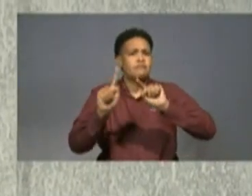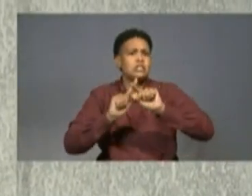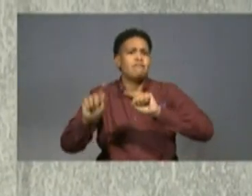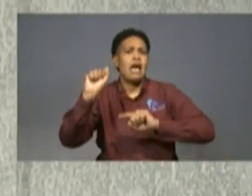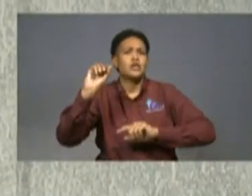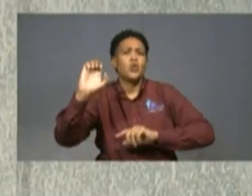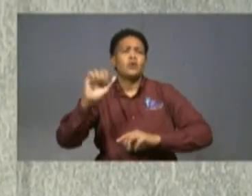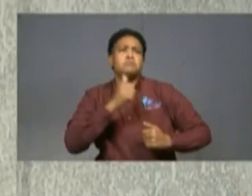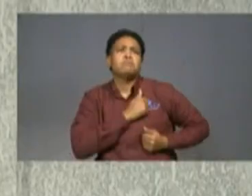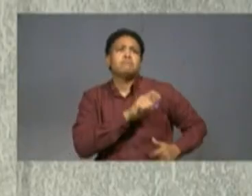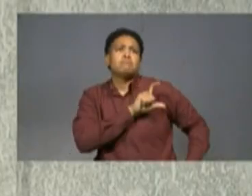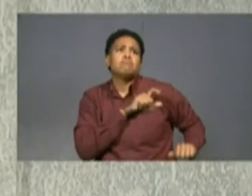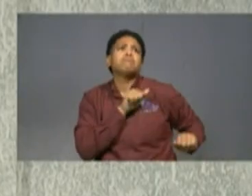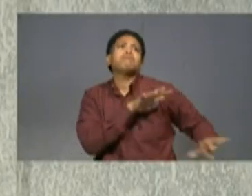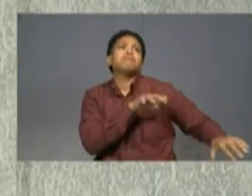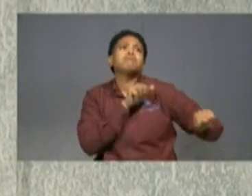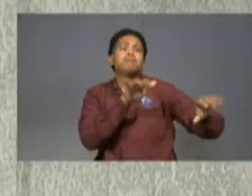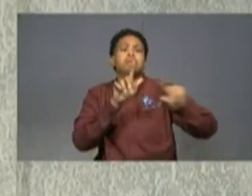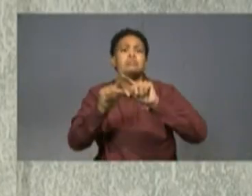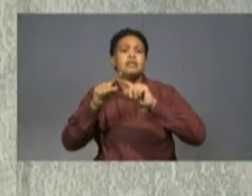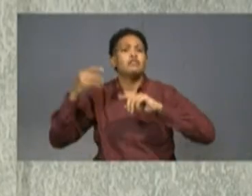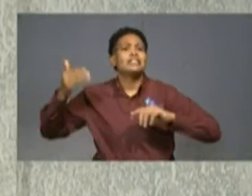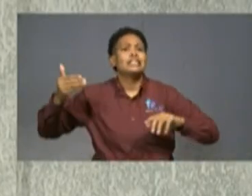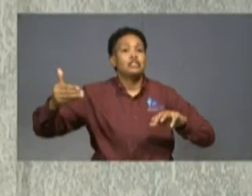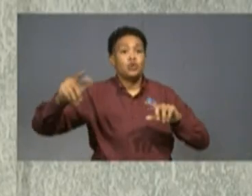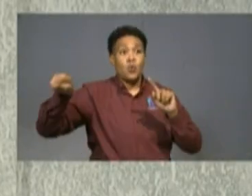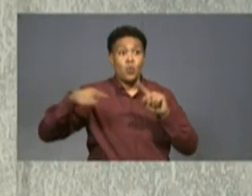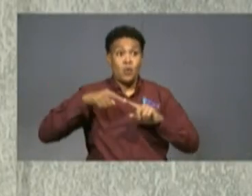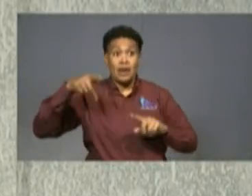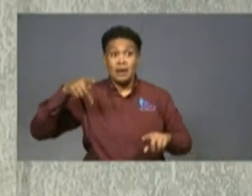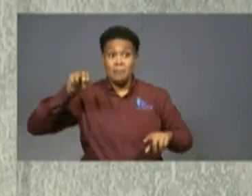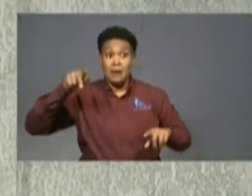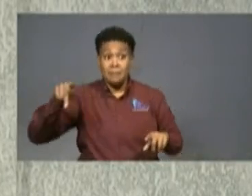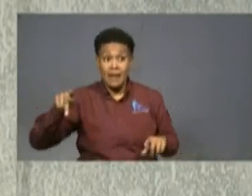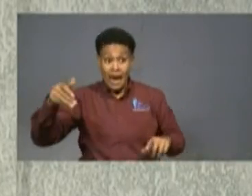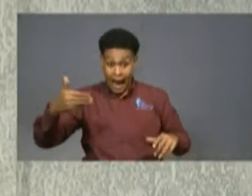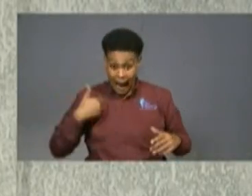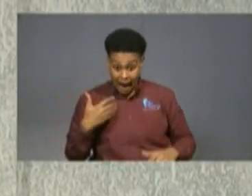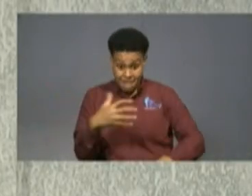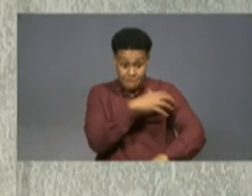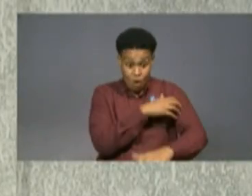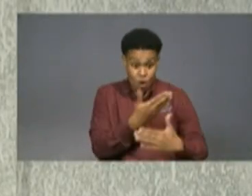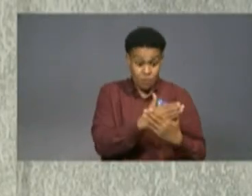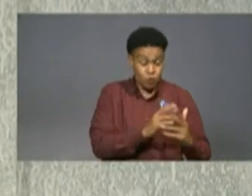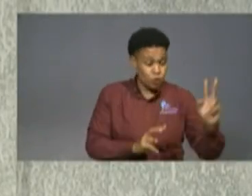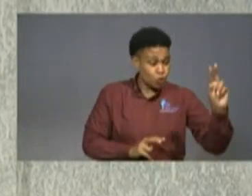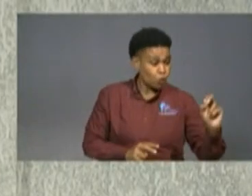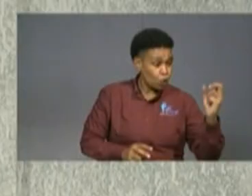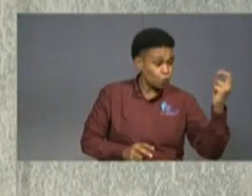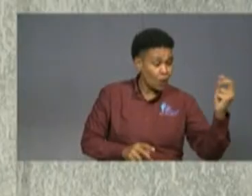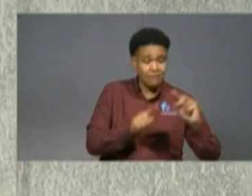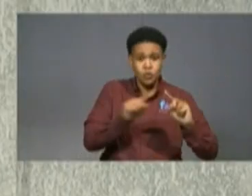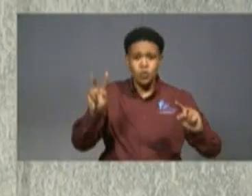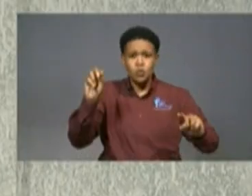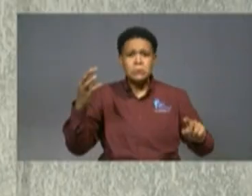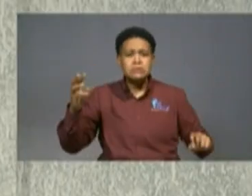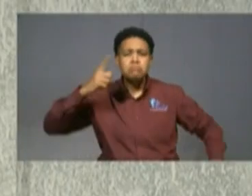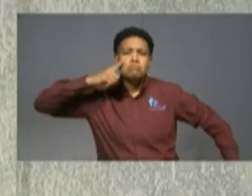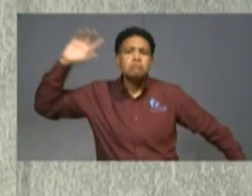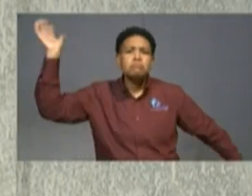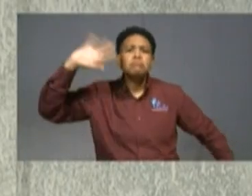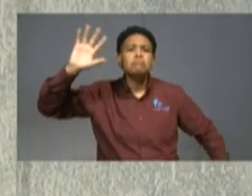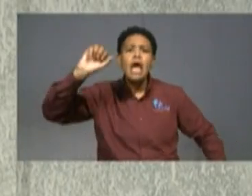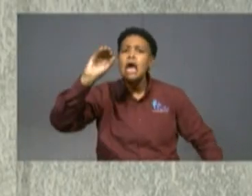emergencies running in series. When the People's National Party had power between 2012 and 2016, there were no states